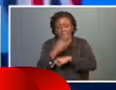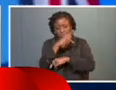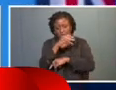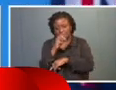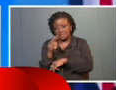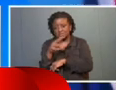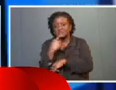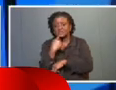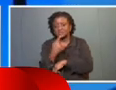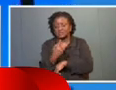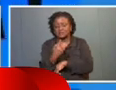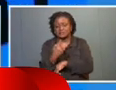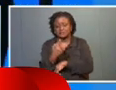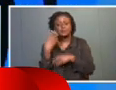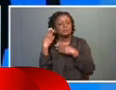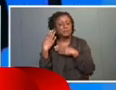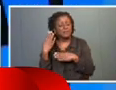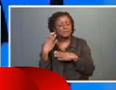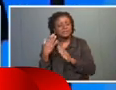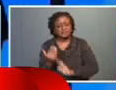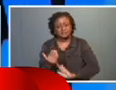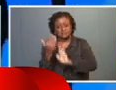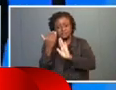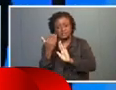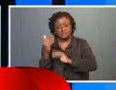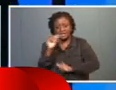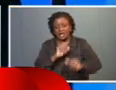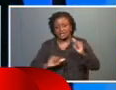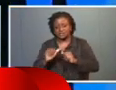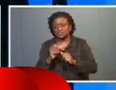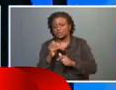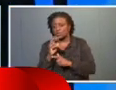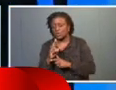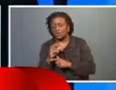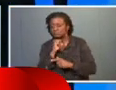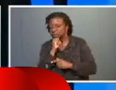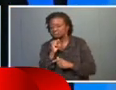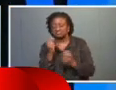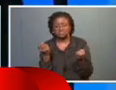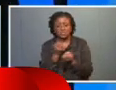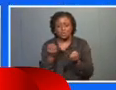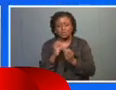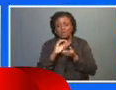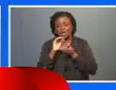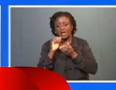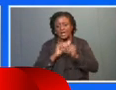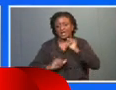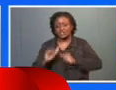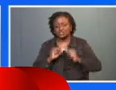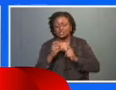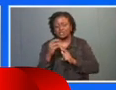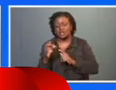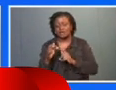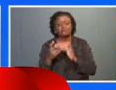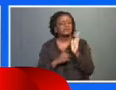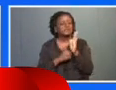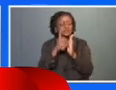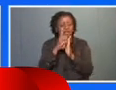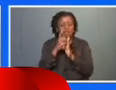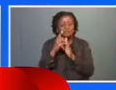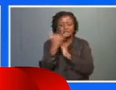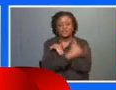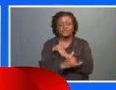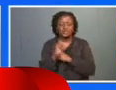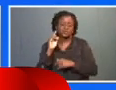Minister said the Bahamas is subject to the action or inaction of developed countries. We cannot outrun your